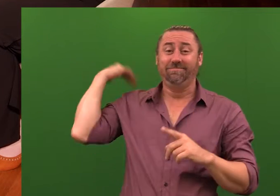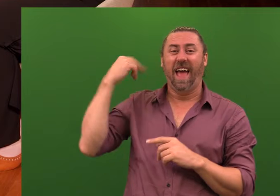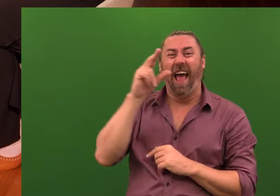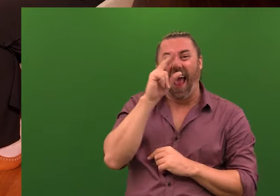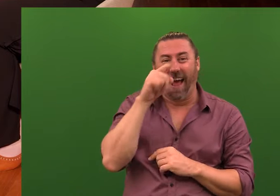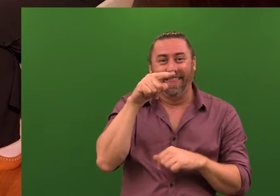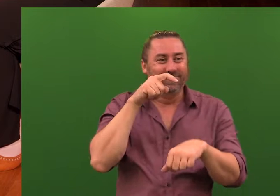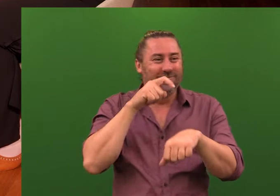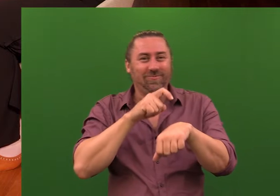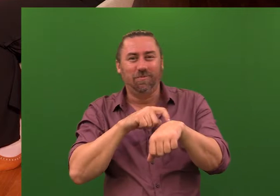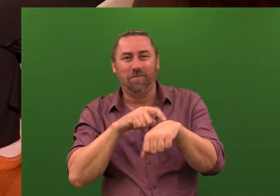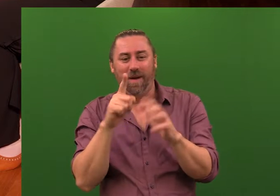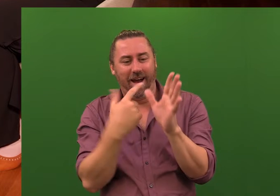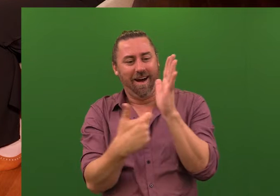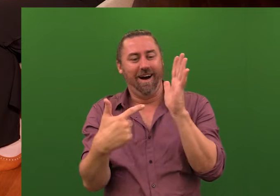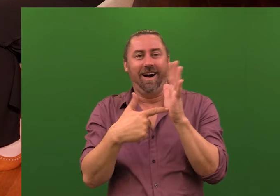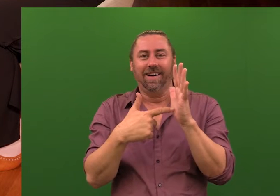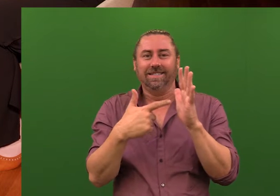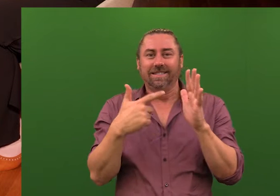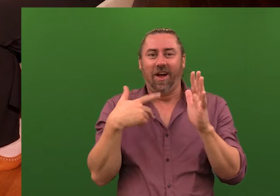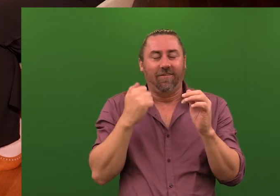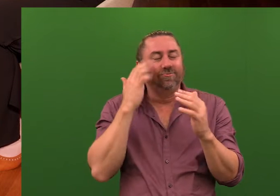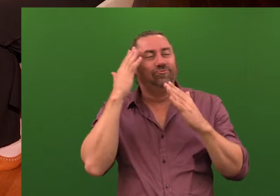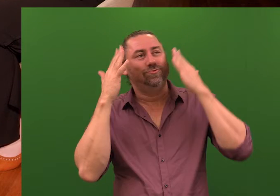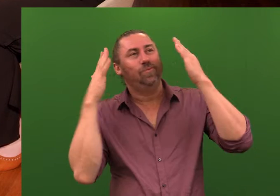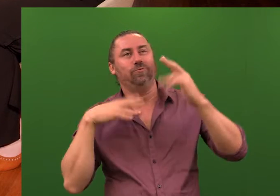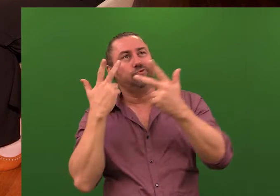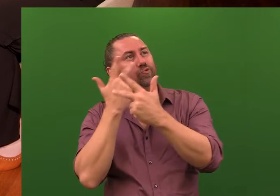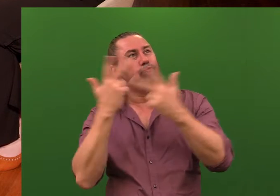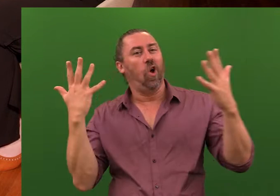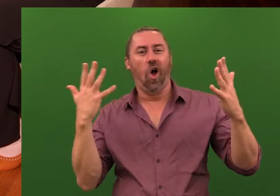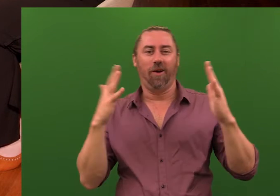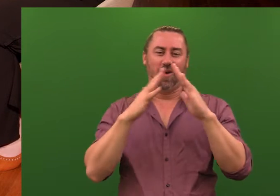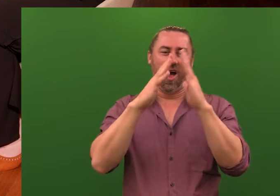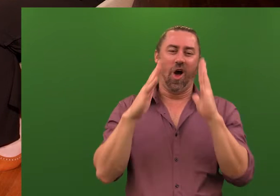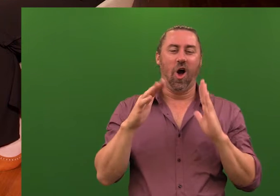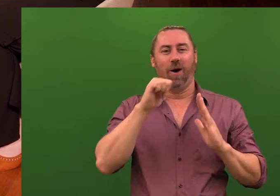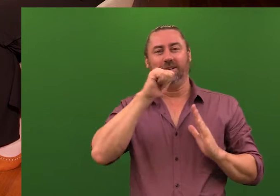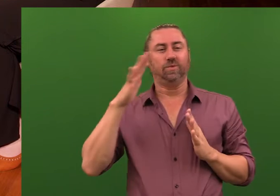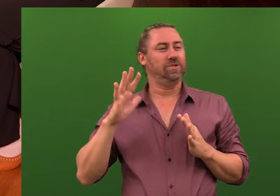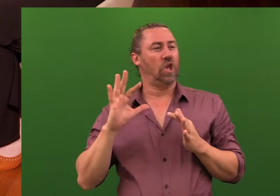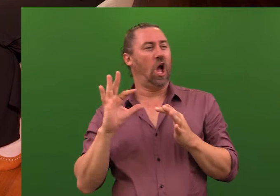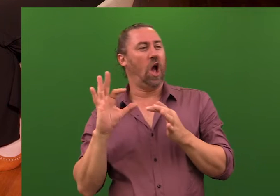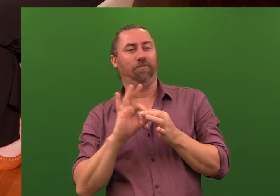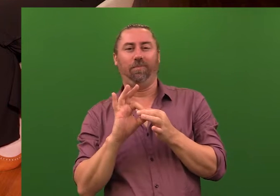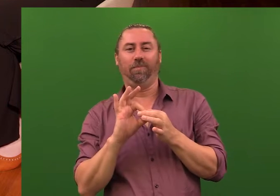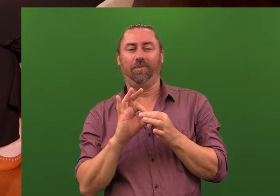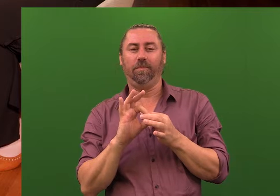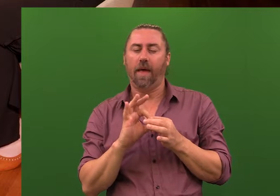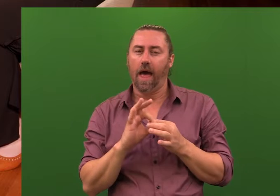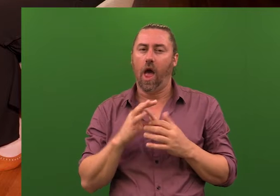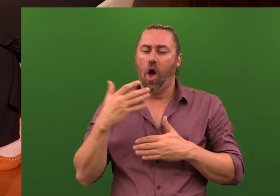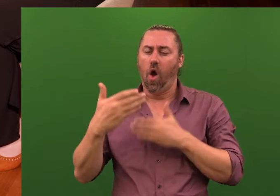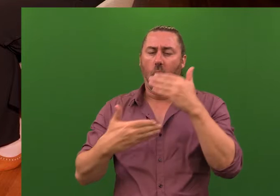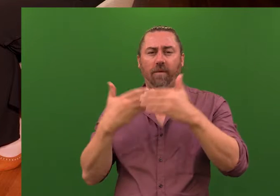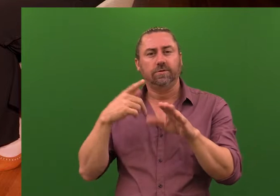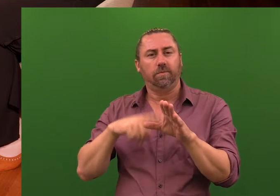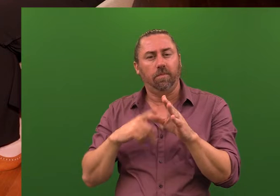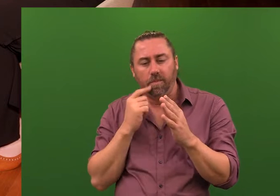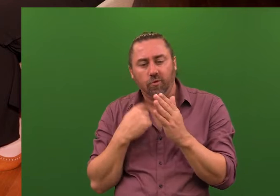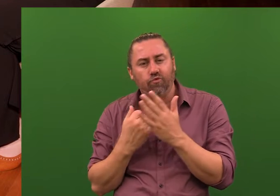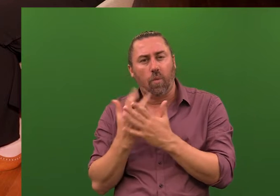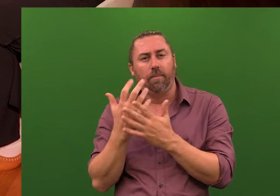showing us all that invisibility for such a long time. And as a gallery, I think we have a really big role to play so far